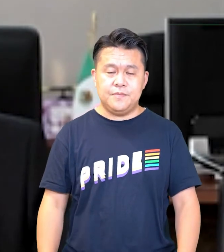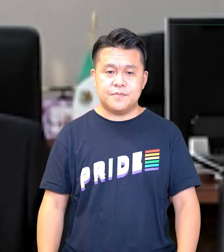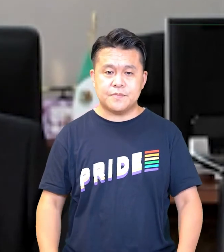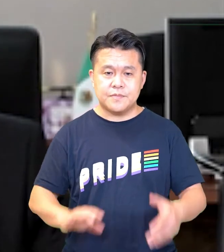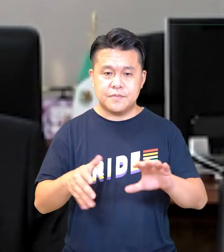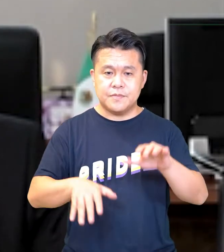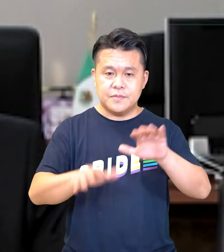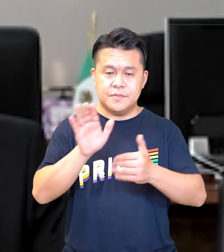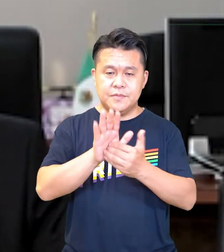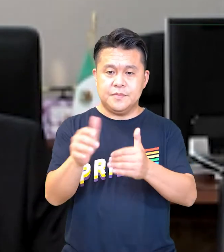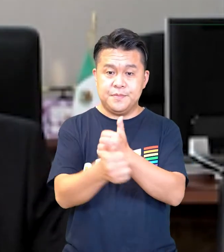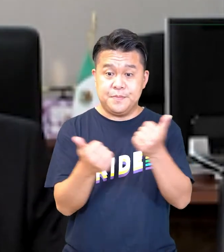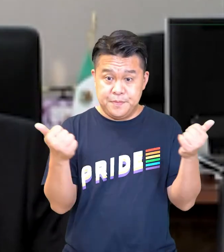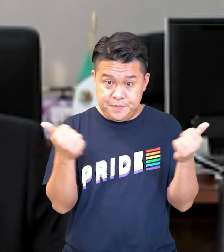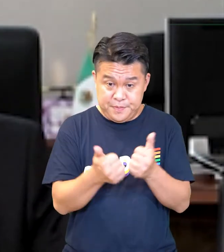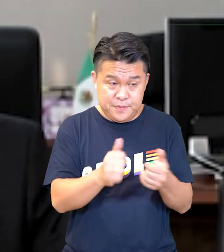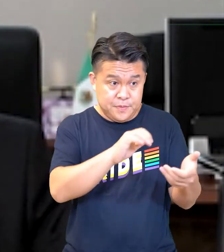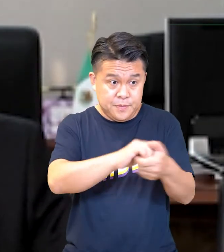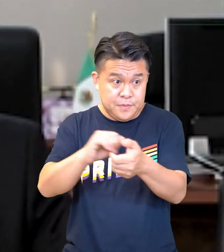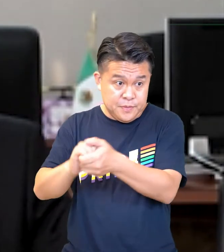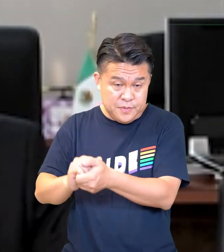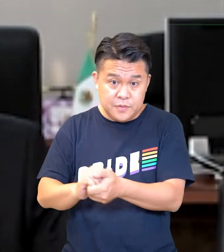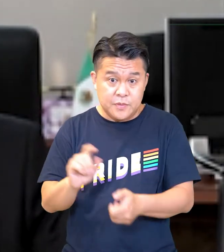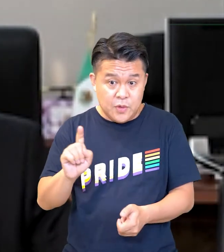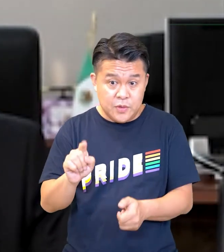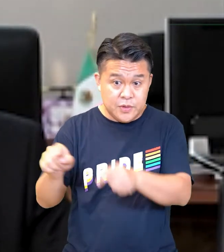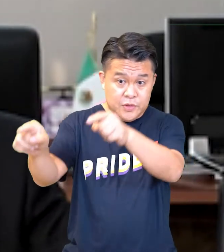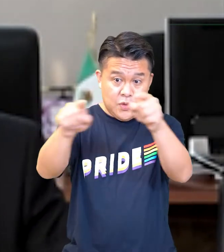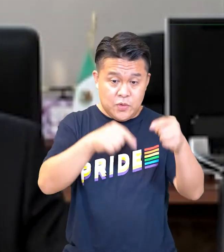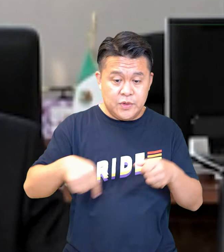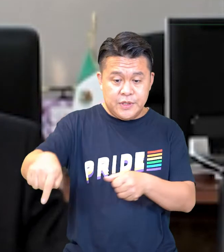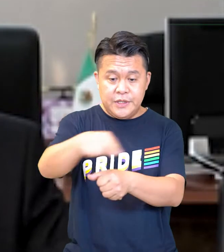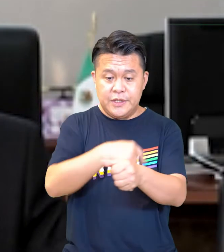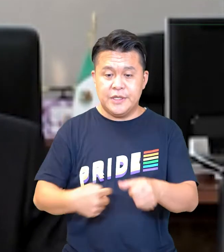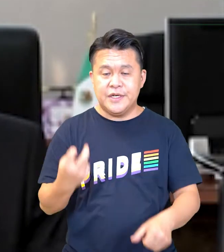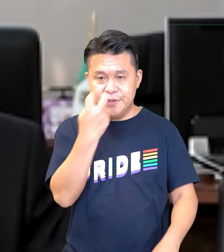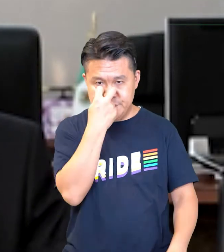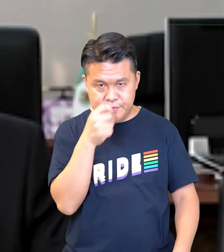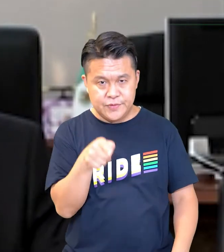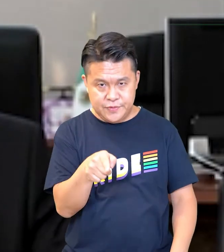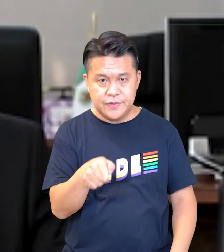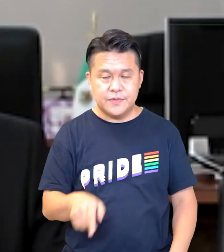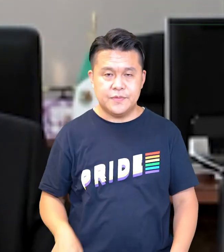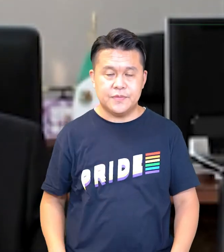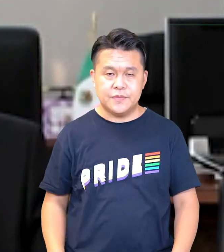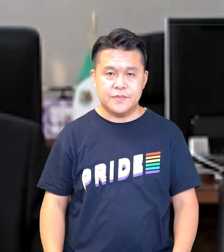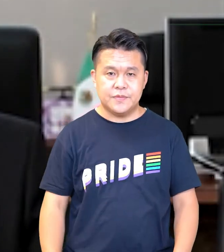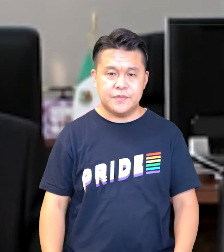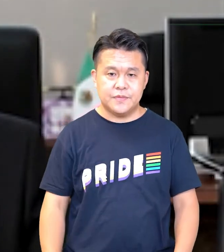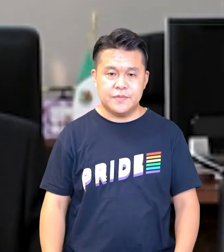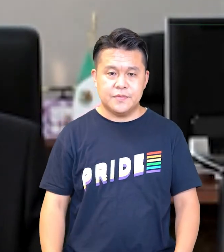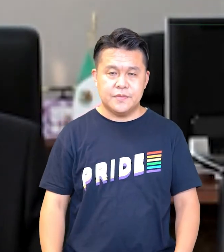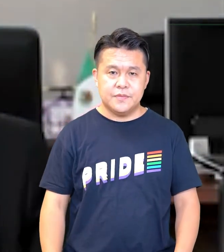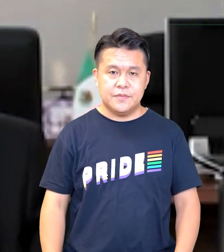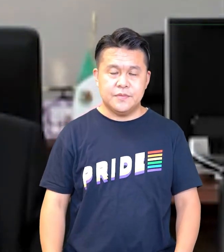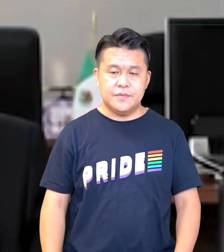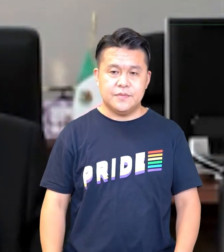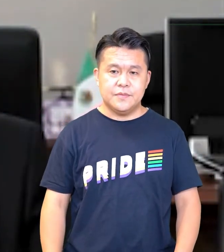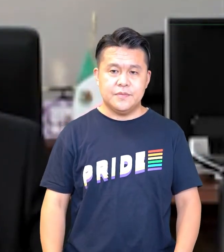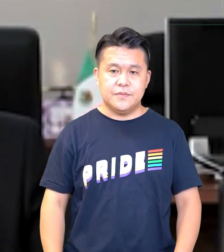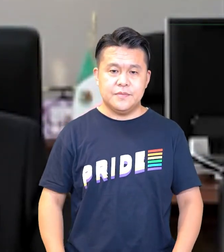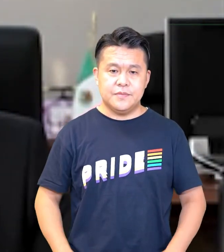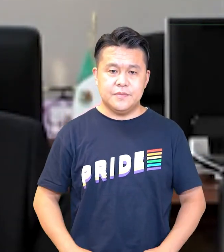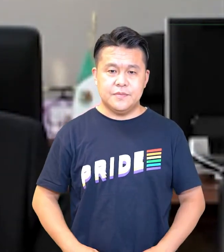on Discrimination, conducted periodically by our National Council to Prevent